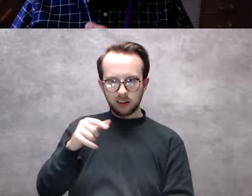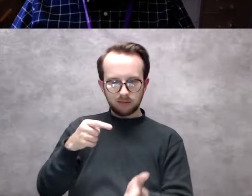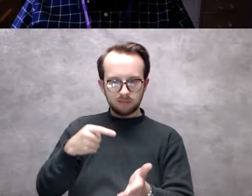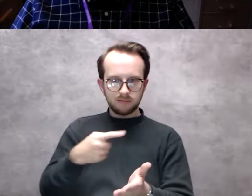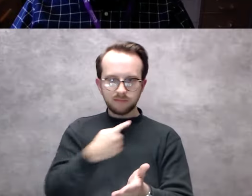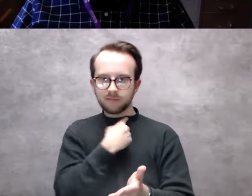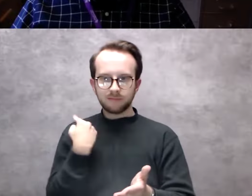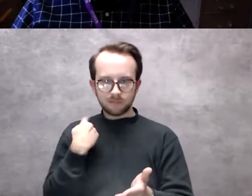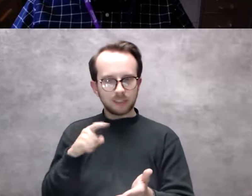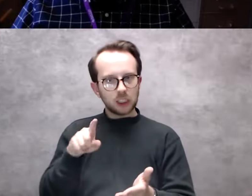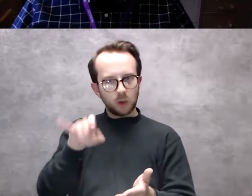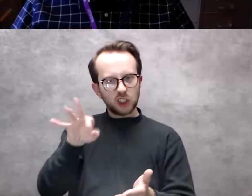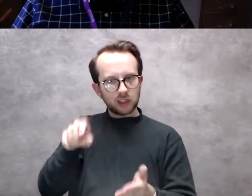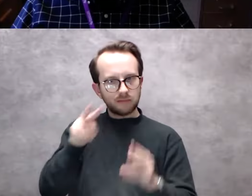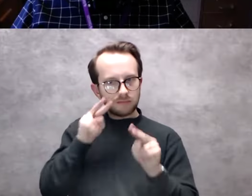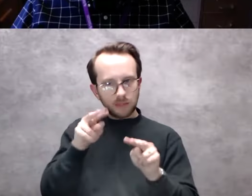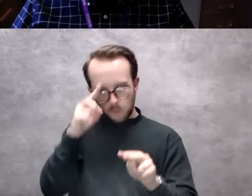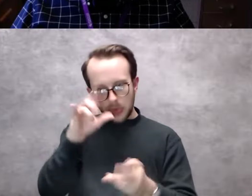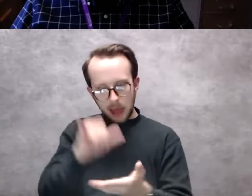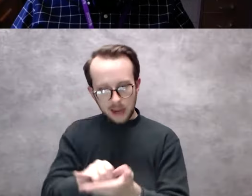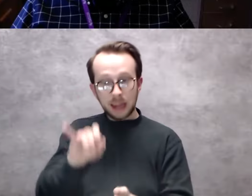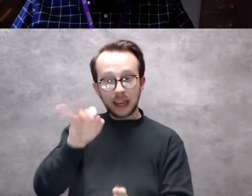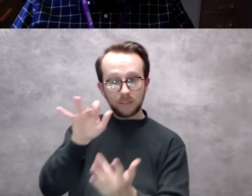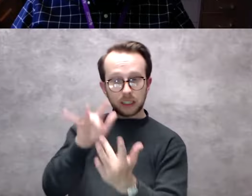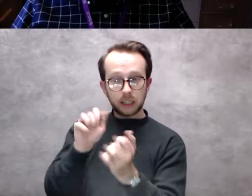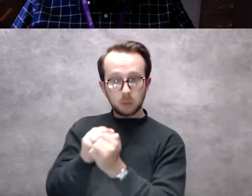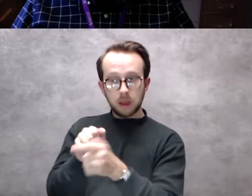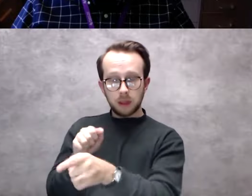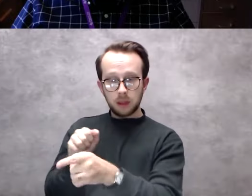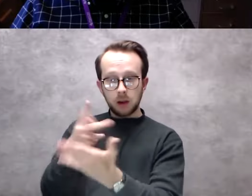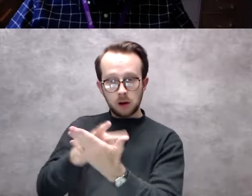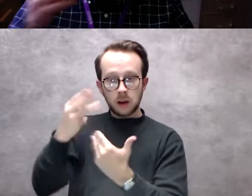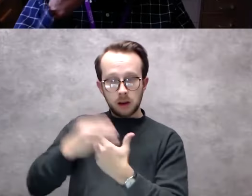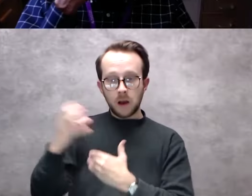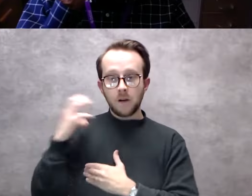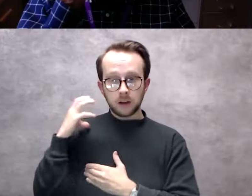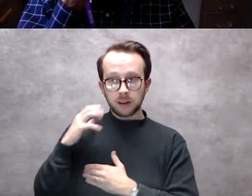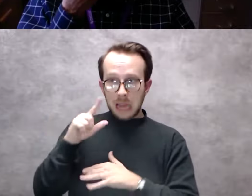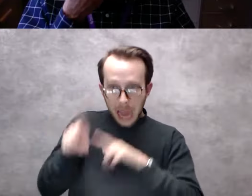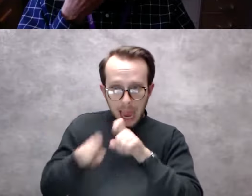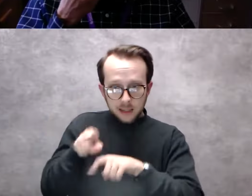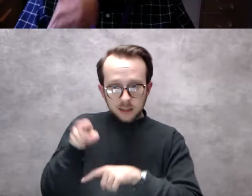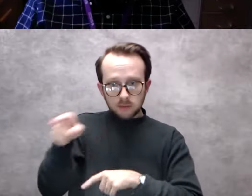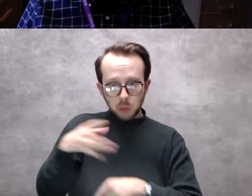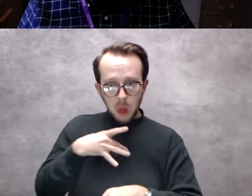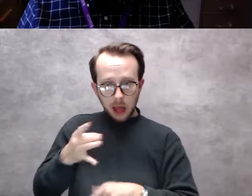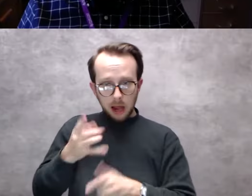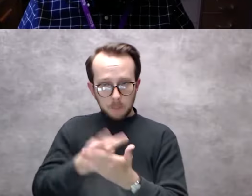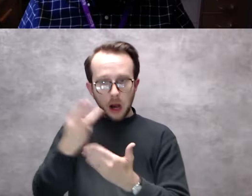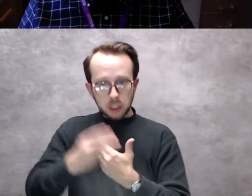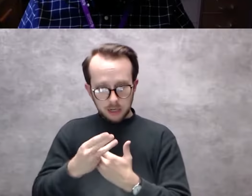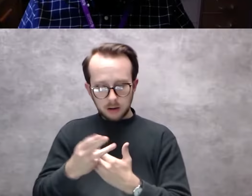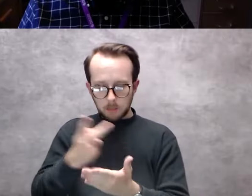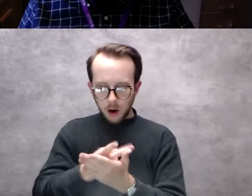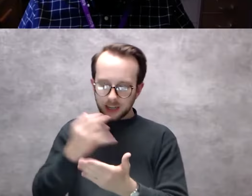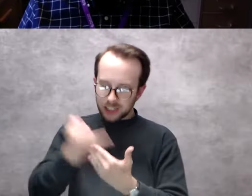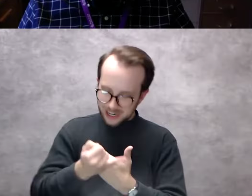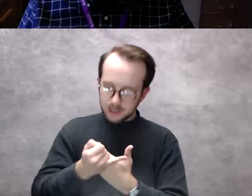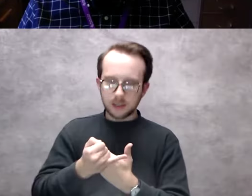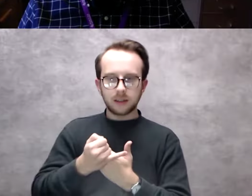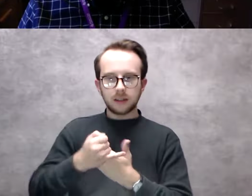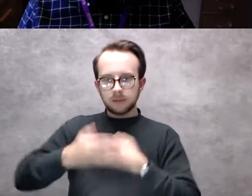of things. So if you talk to your program officer, one of the things you can get from them, if they like the project, when it gets to the end of the fiscal year, sometimes